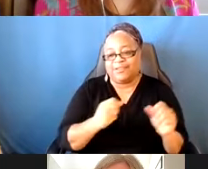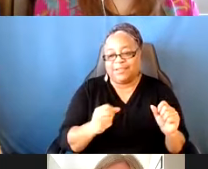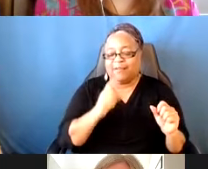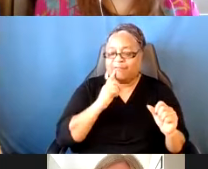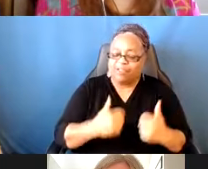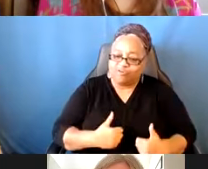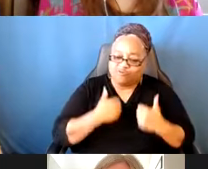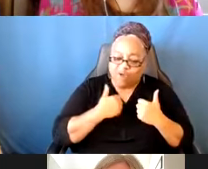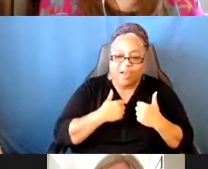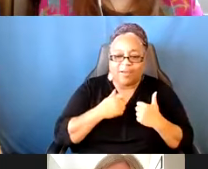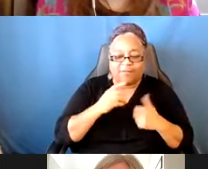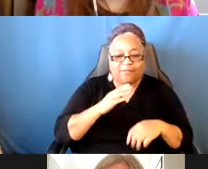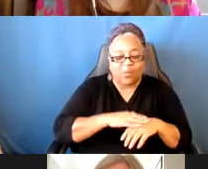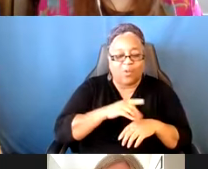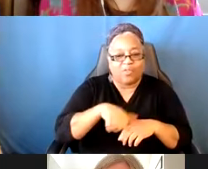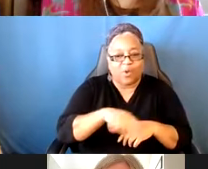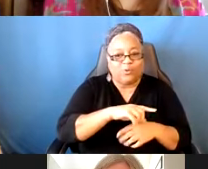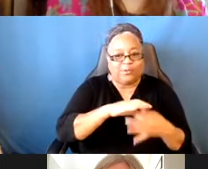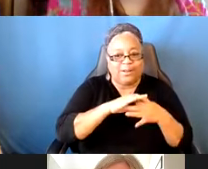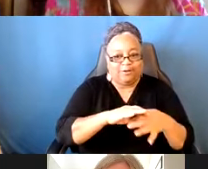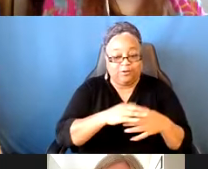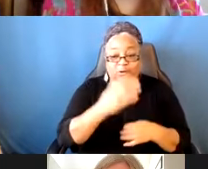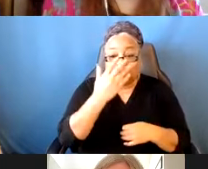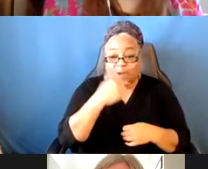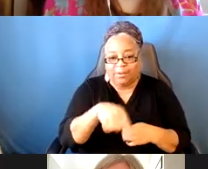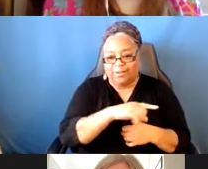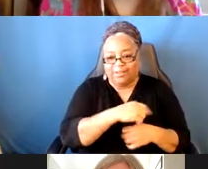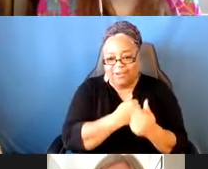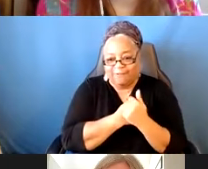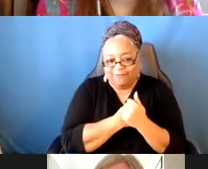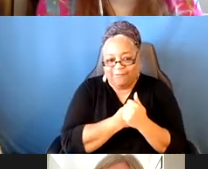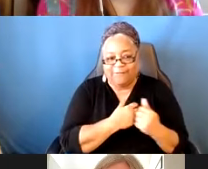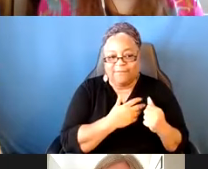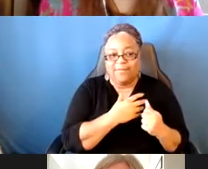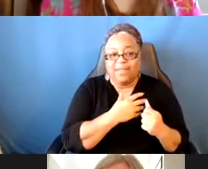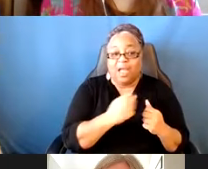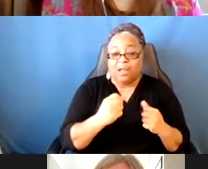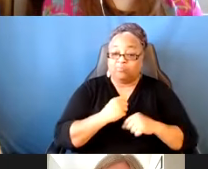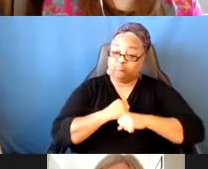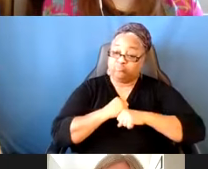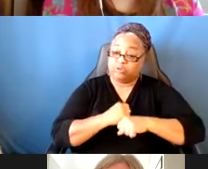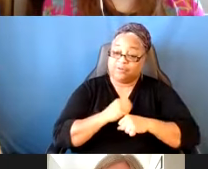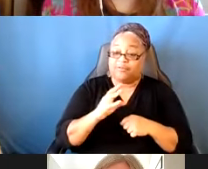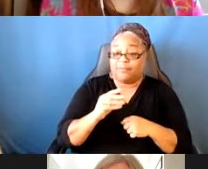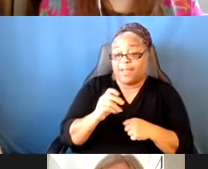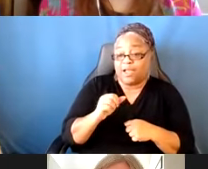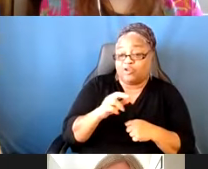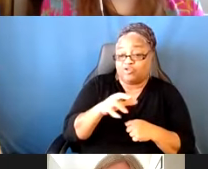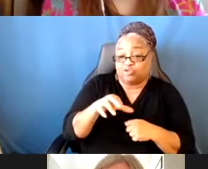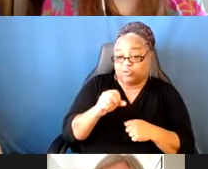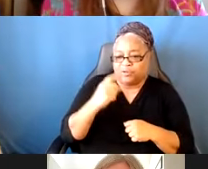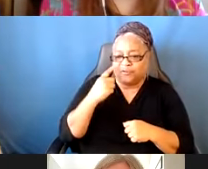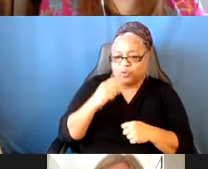love. There are also protective measures as a route of safety. If you are really into